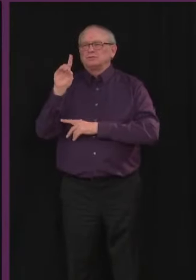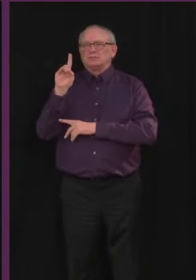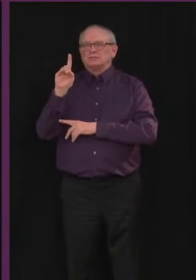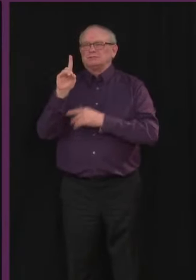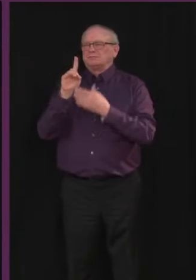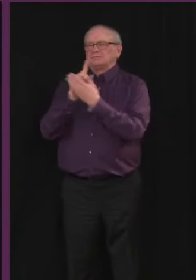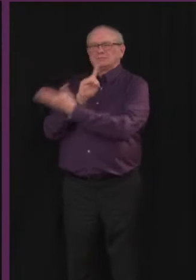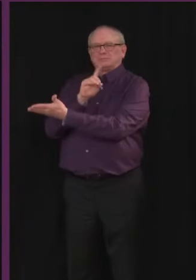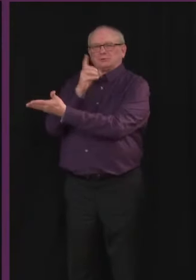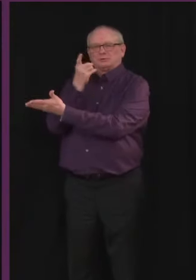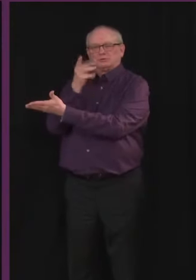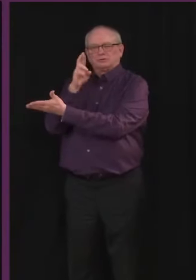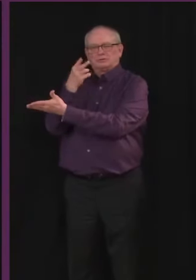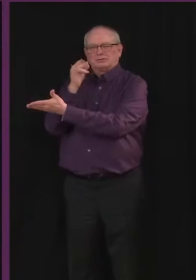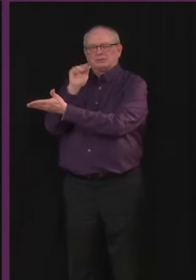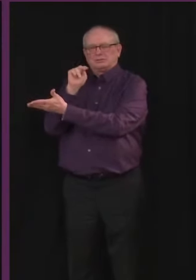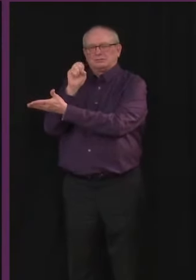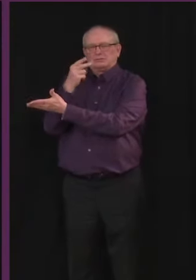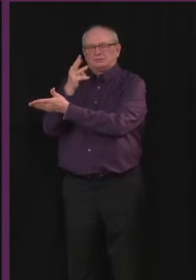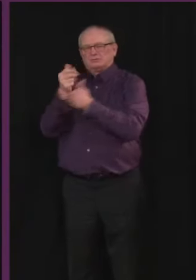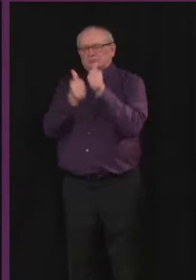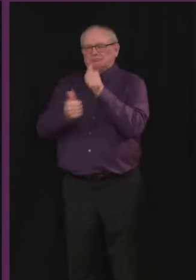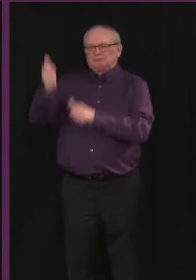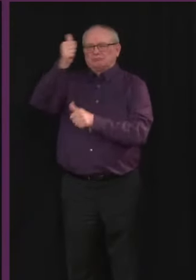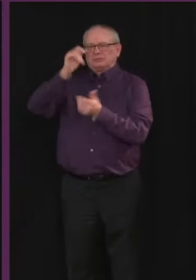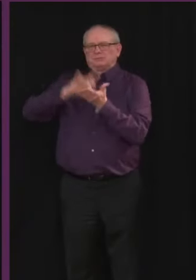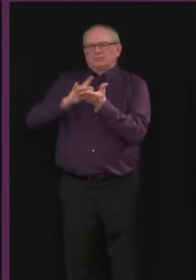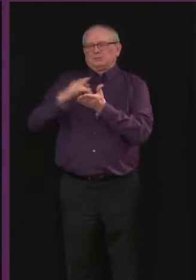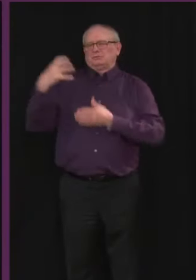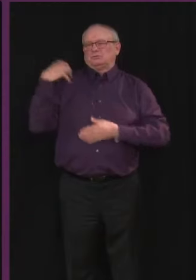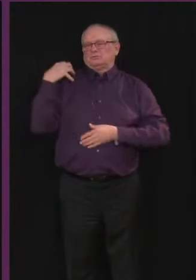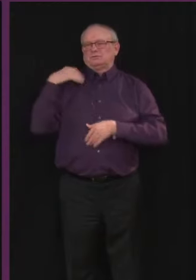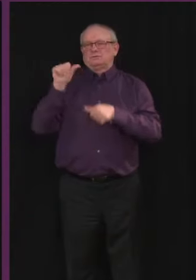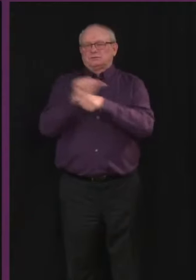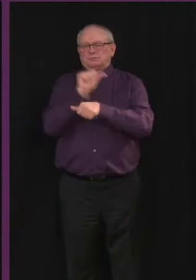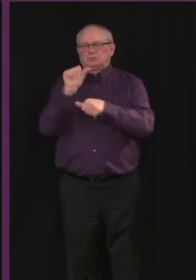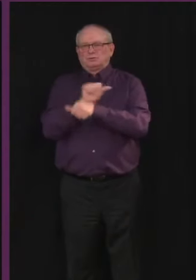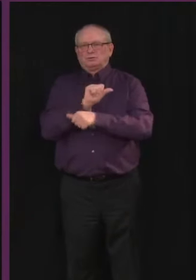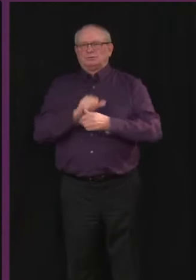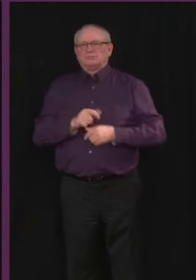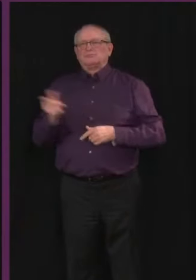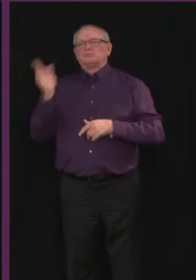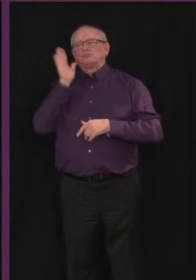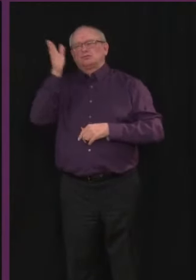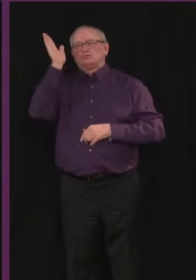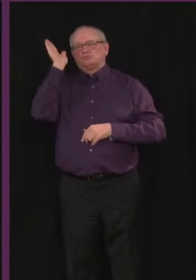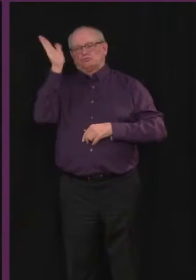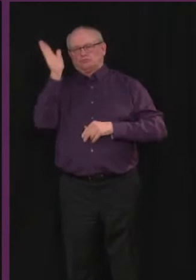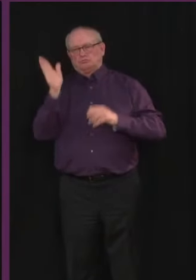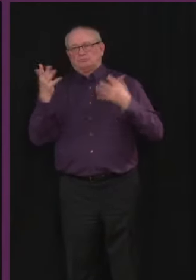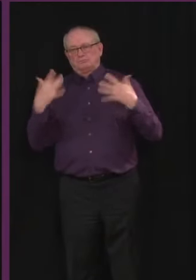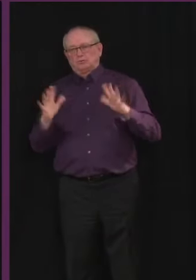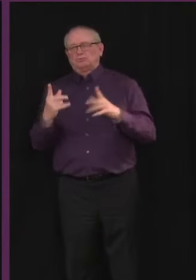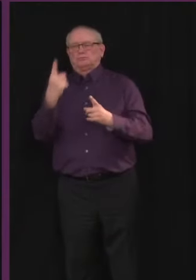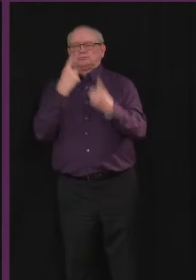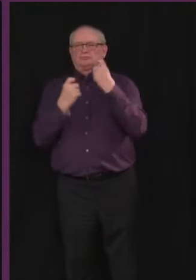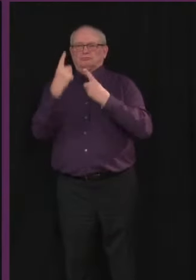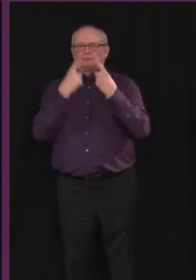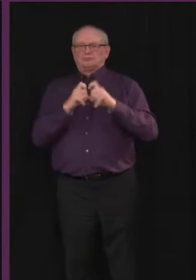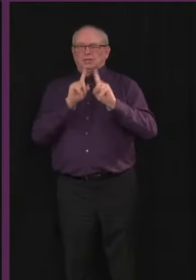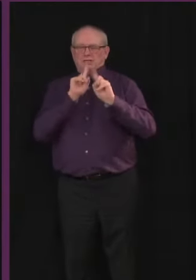for the province. Dr. Hinshaw will provide a brief update, and then we'll open the floor to questions. Thank you, Tom, and good afternoon,